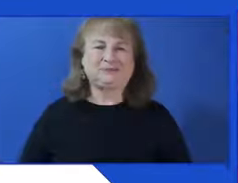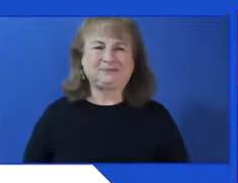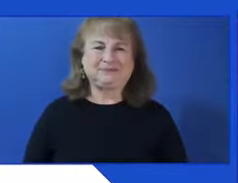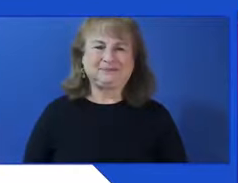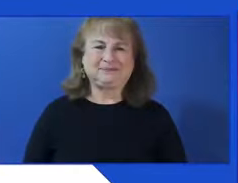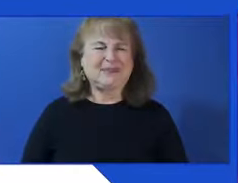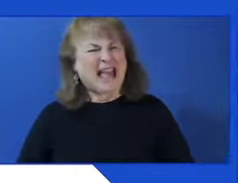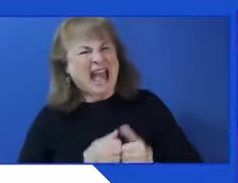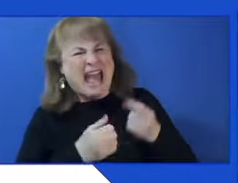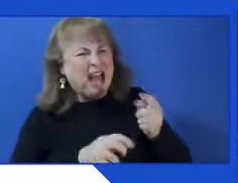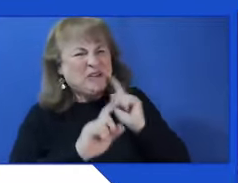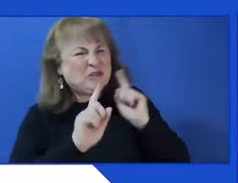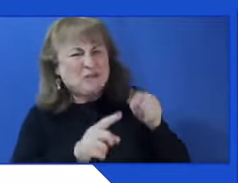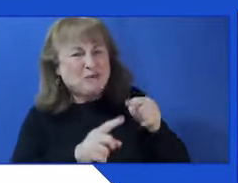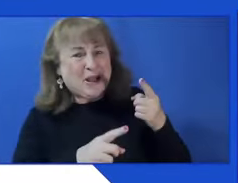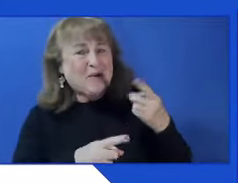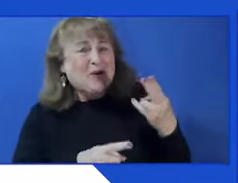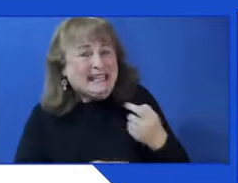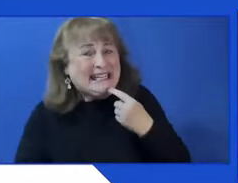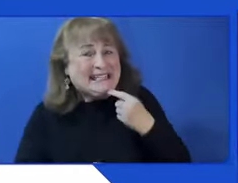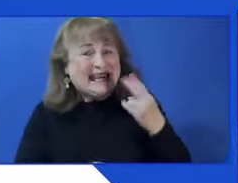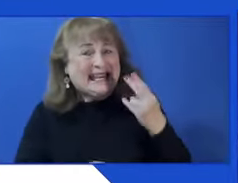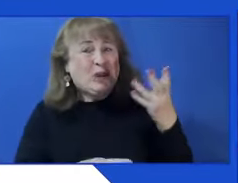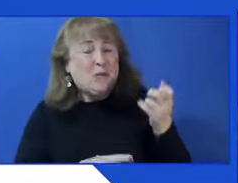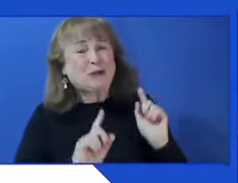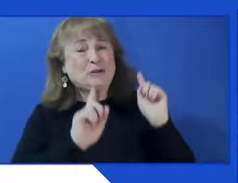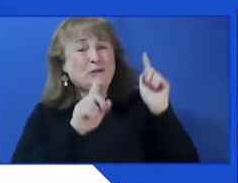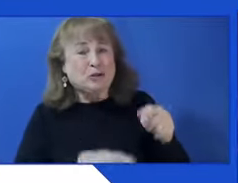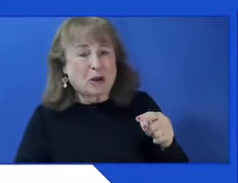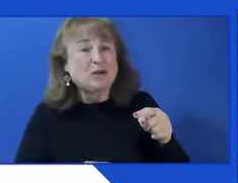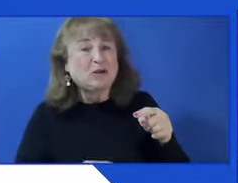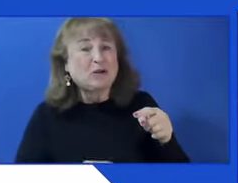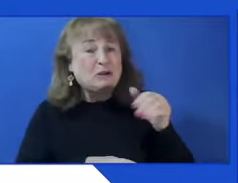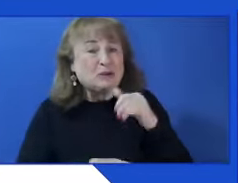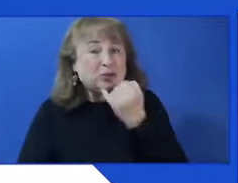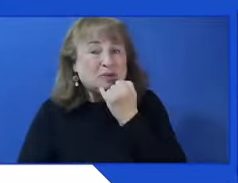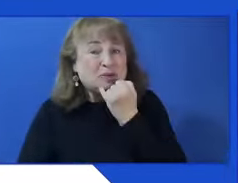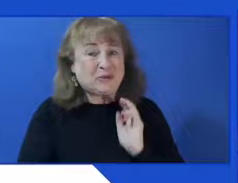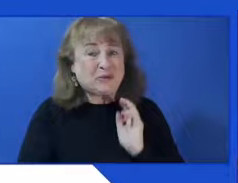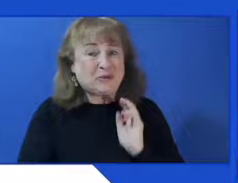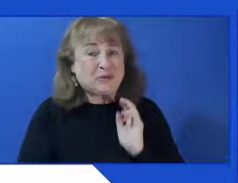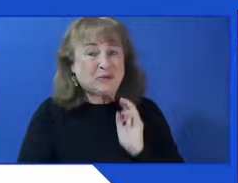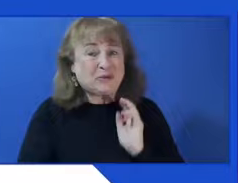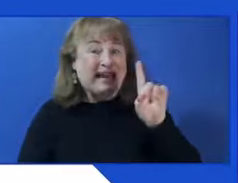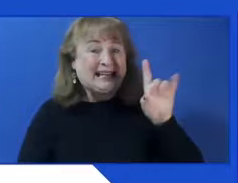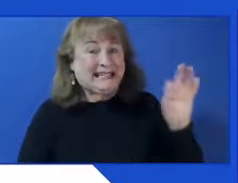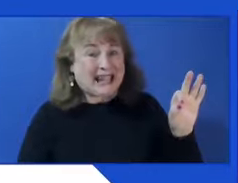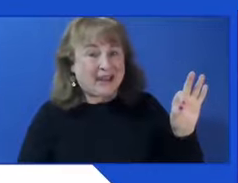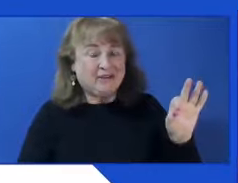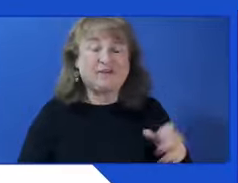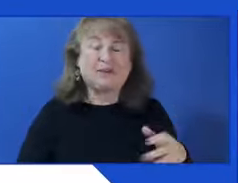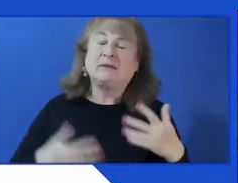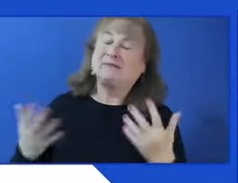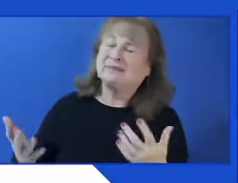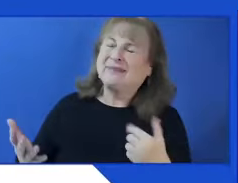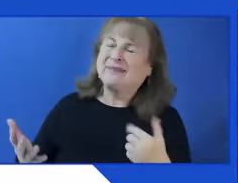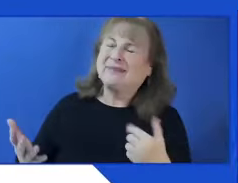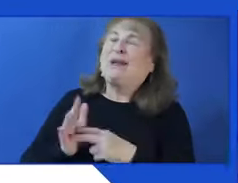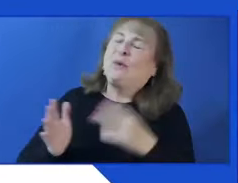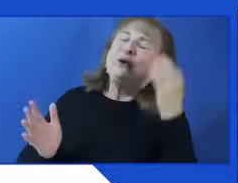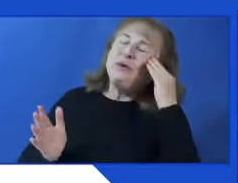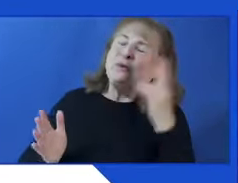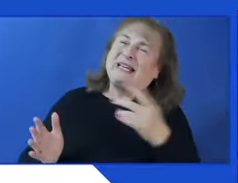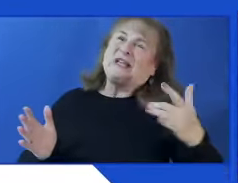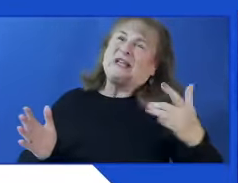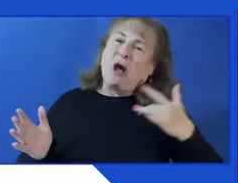How did you respond when he told you he wanted to go to Garan Sabar and join the IDF? I mean, we always knew that his heart was